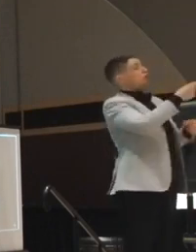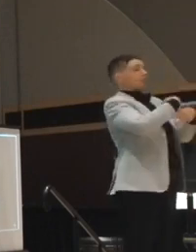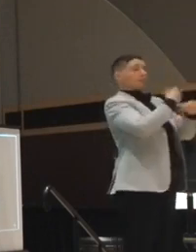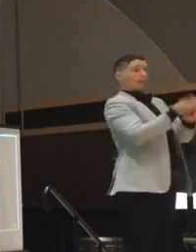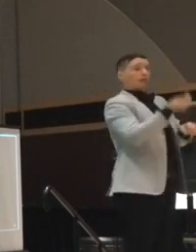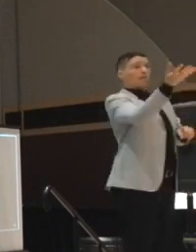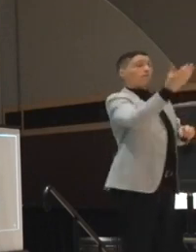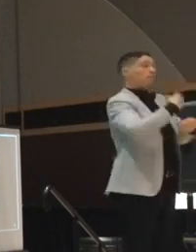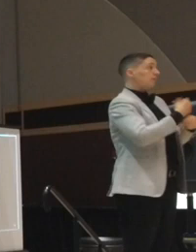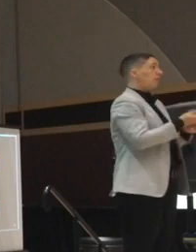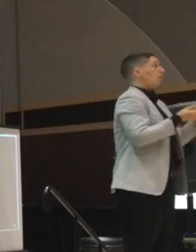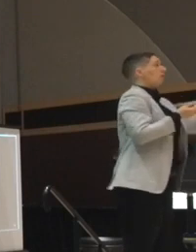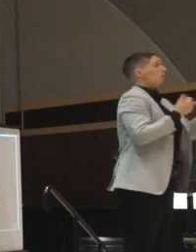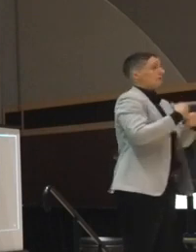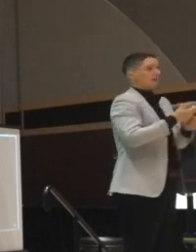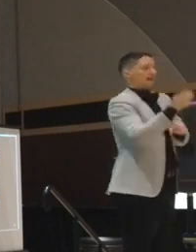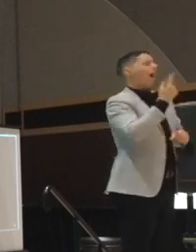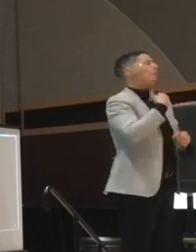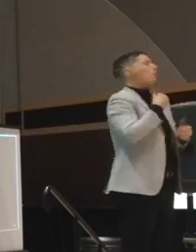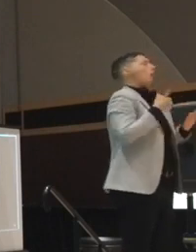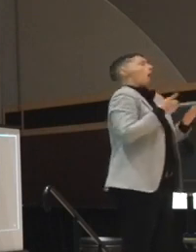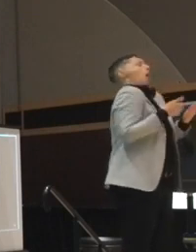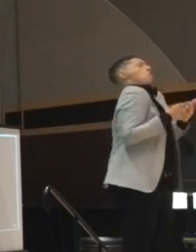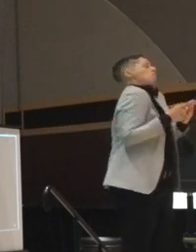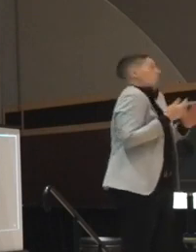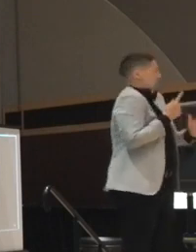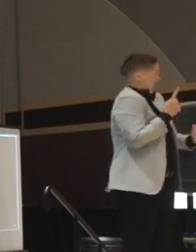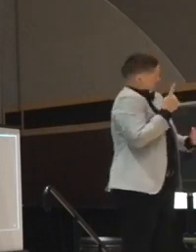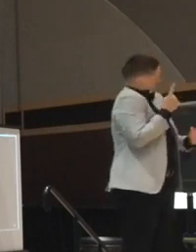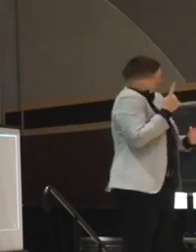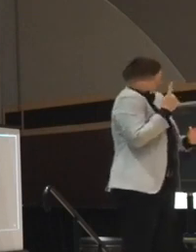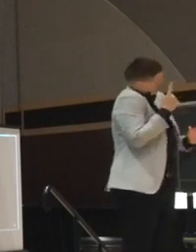almost positive he was undiagnosed on the spectrum.